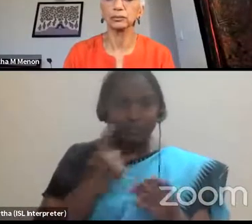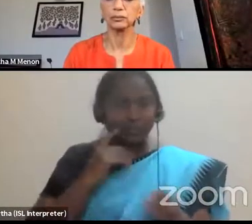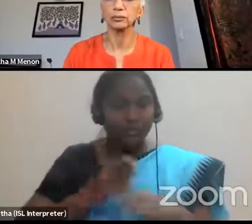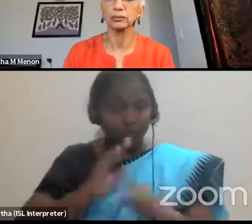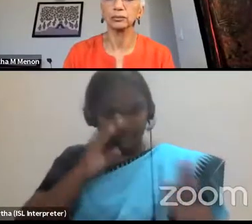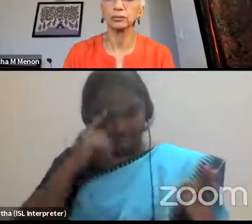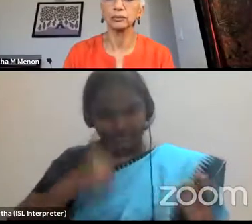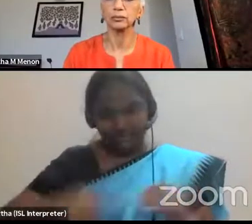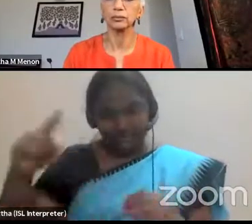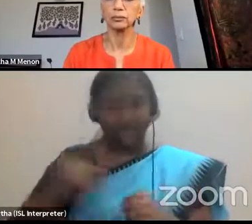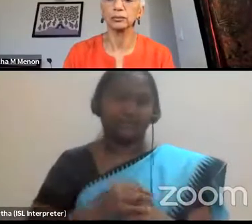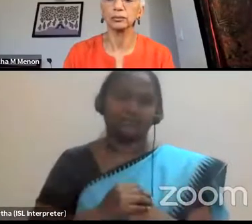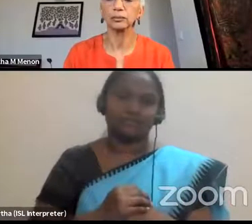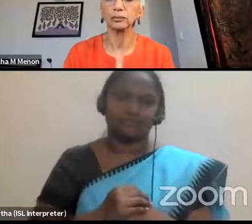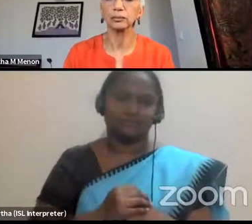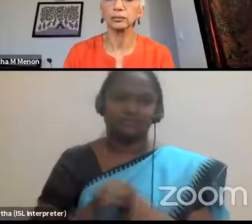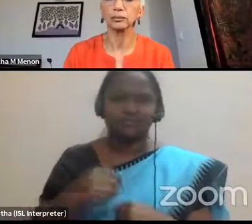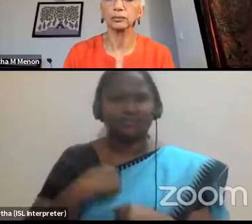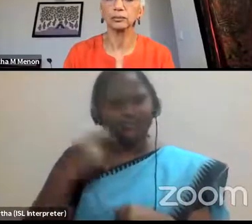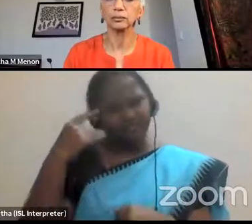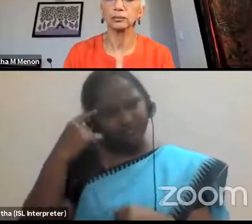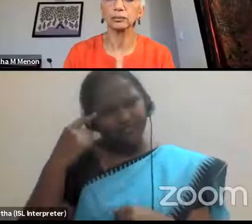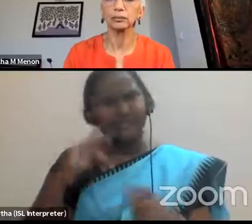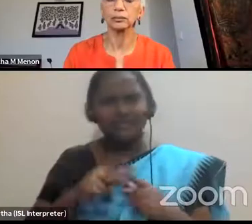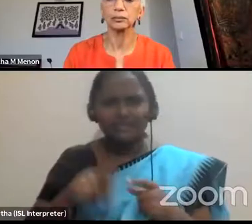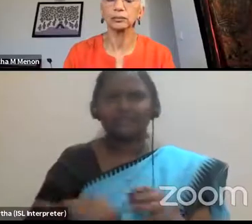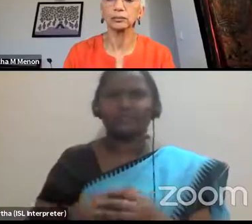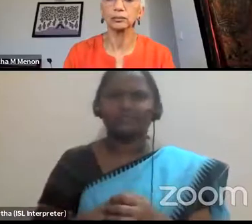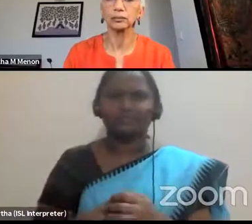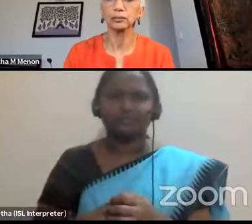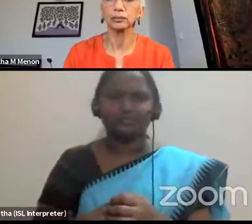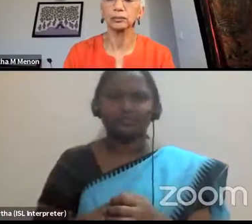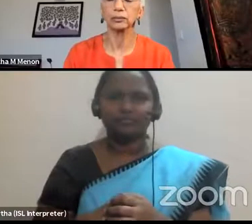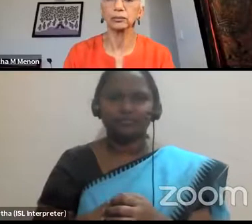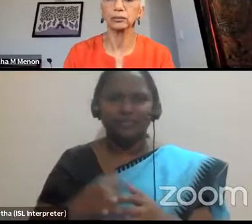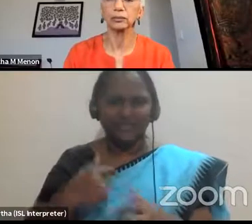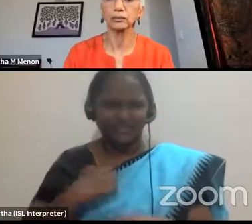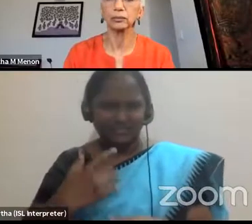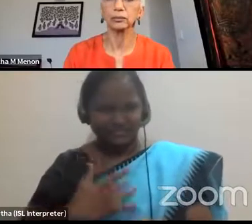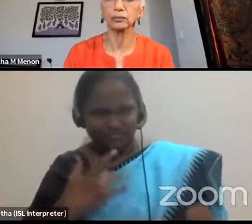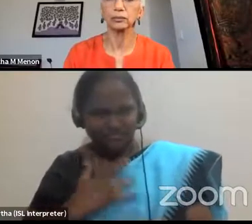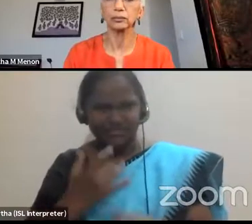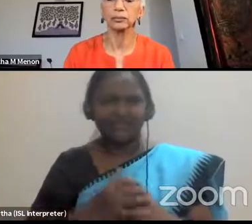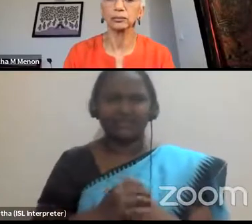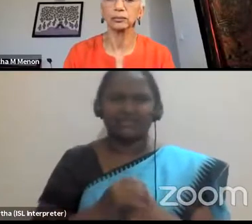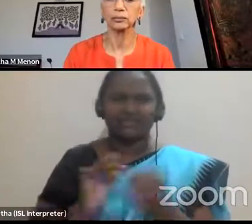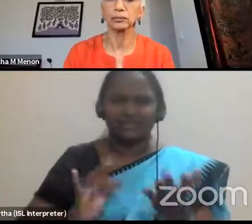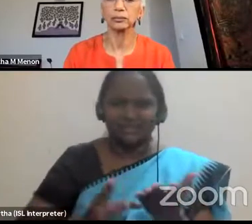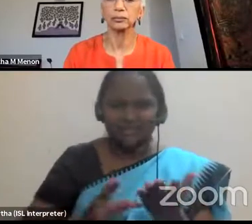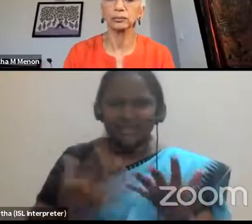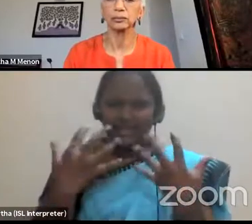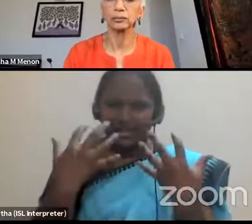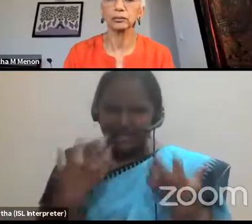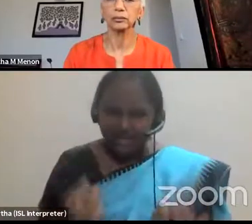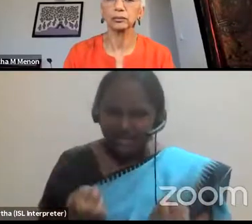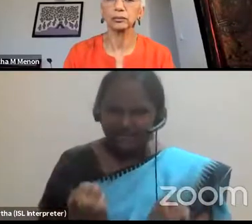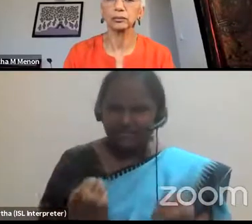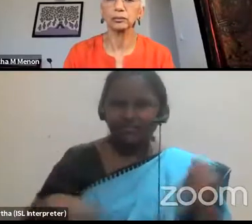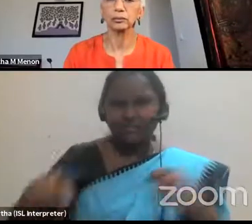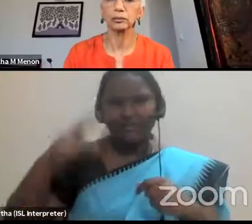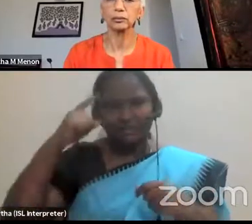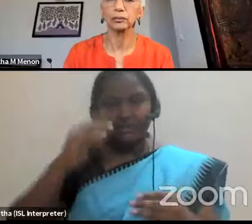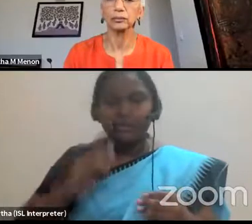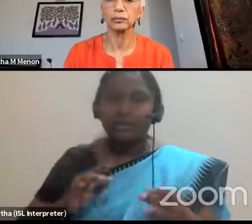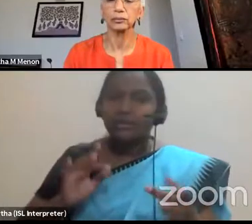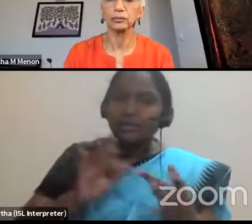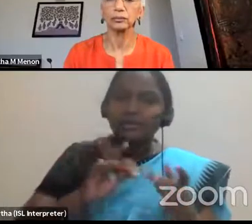India? I think so, Ravi. I feel technology has been able to reach